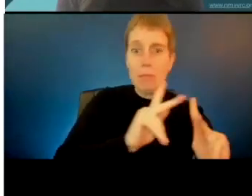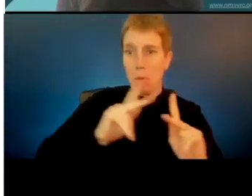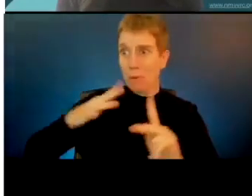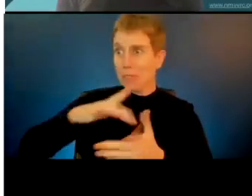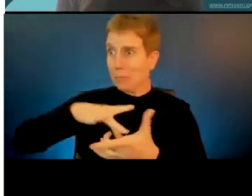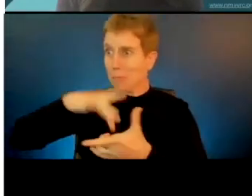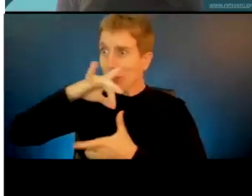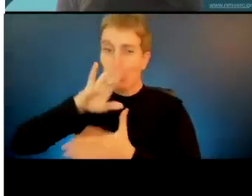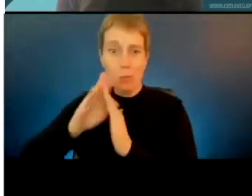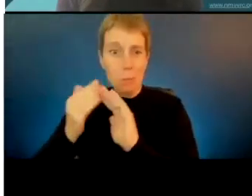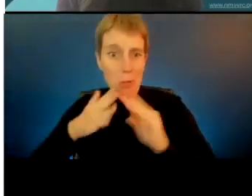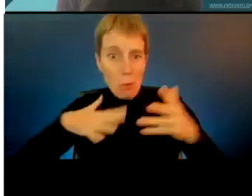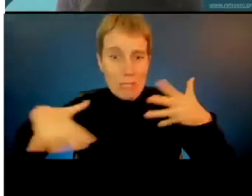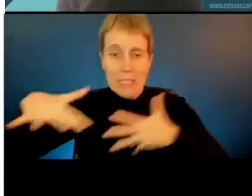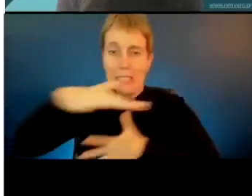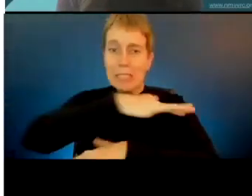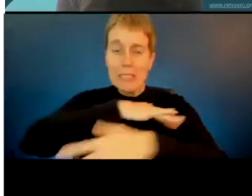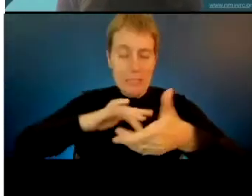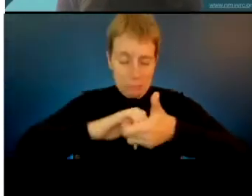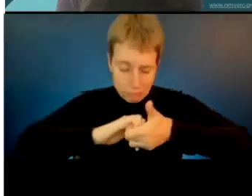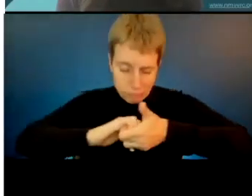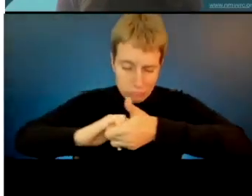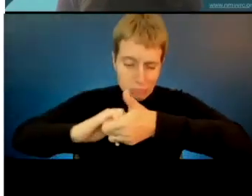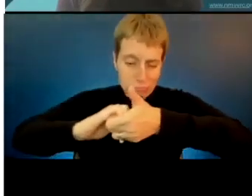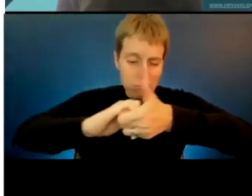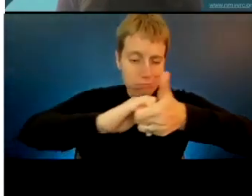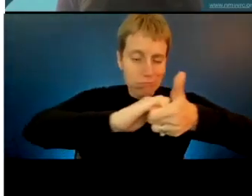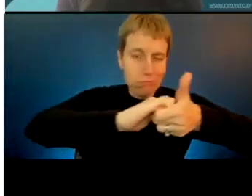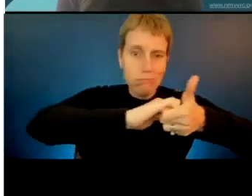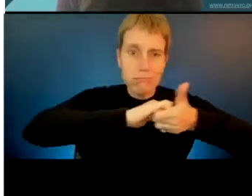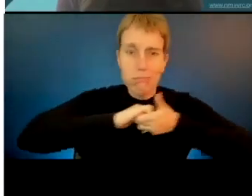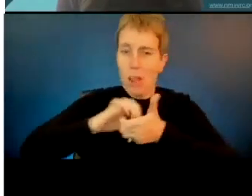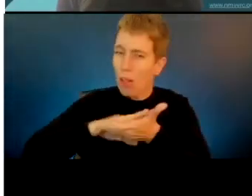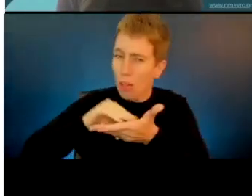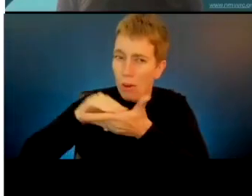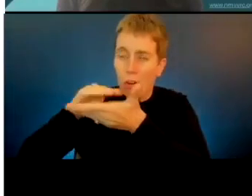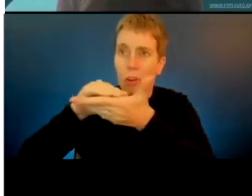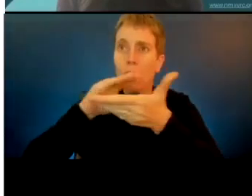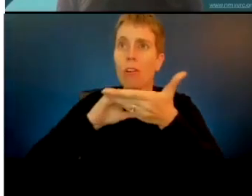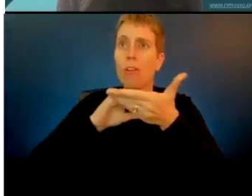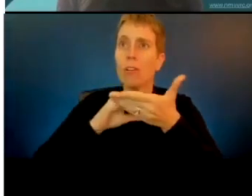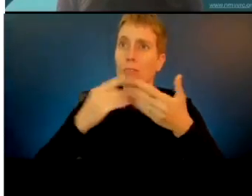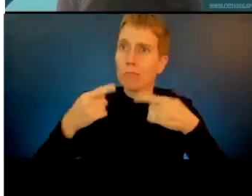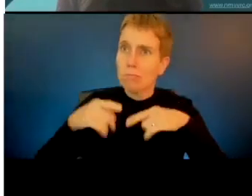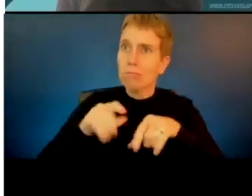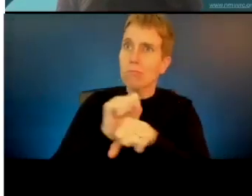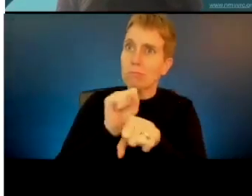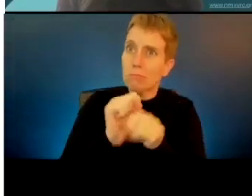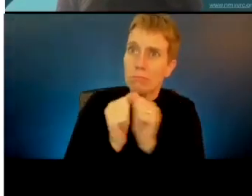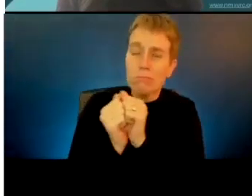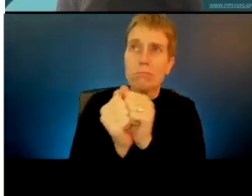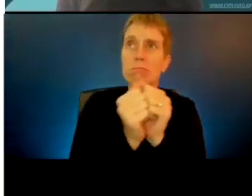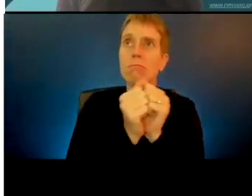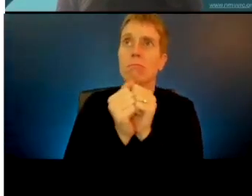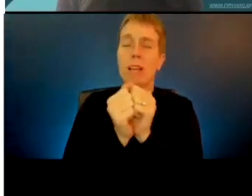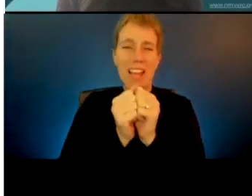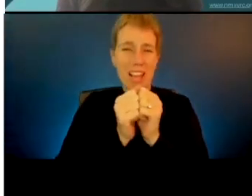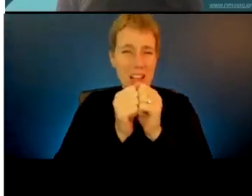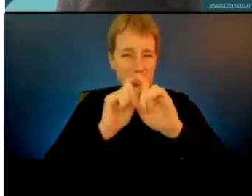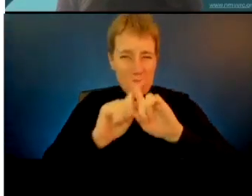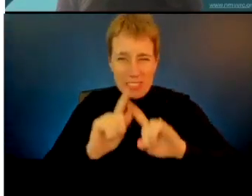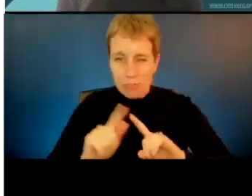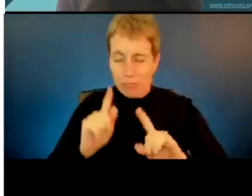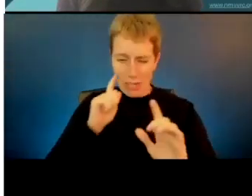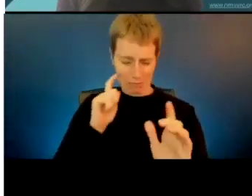these services in a manner that we acknowledge the physical, psychological, financial, social, and